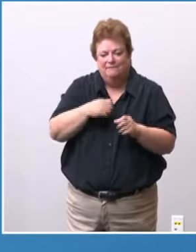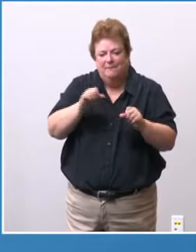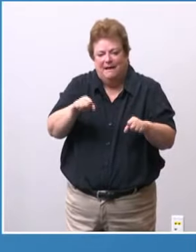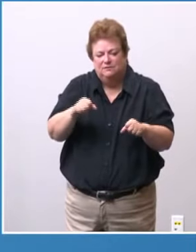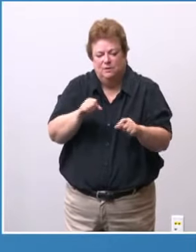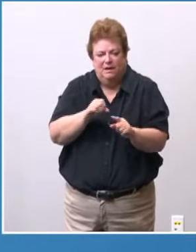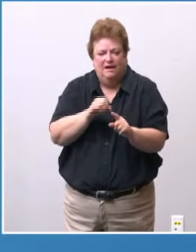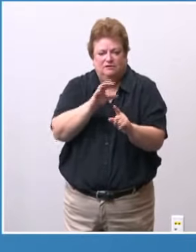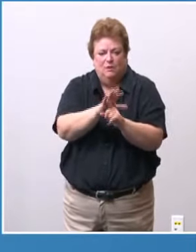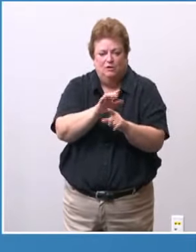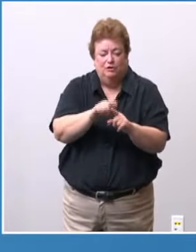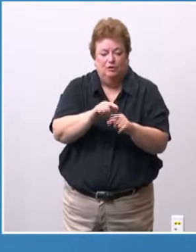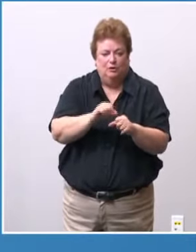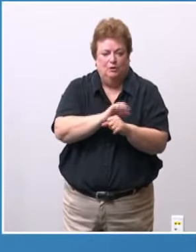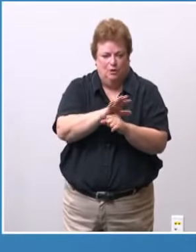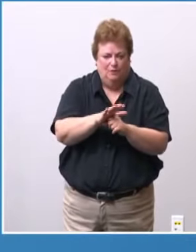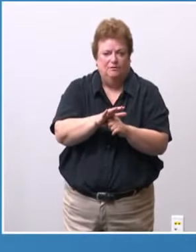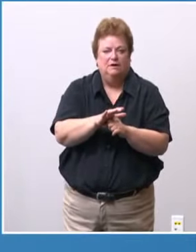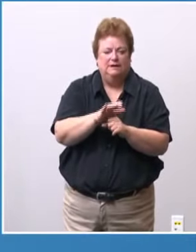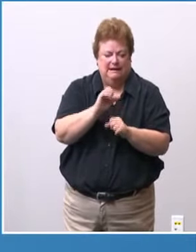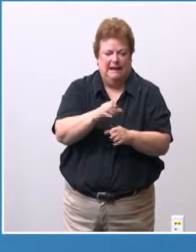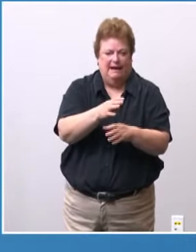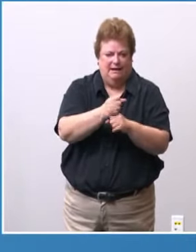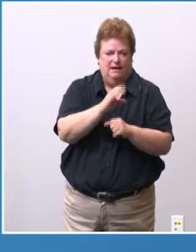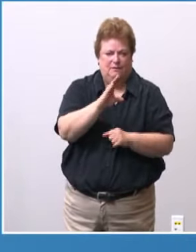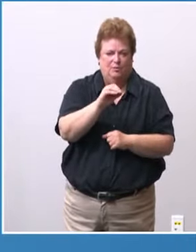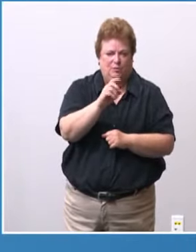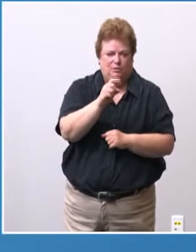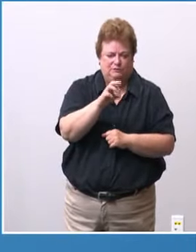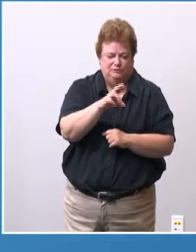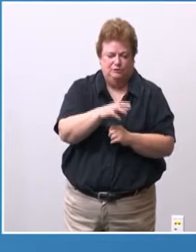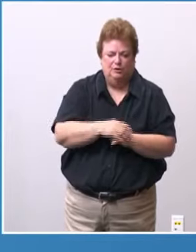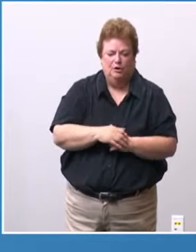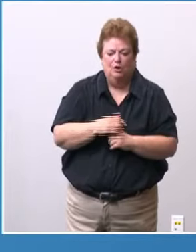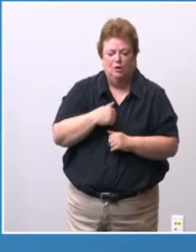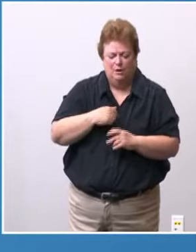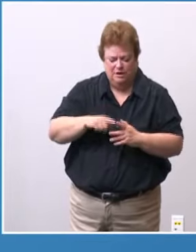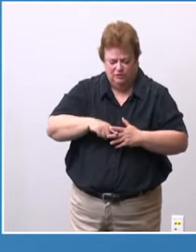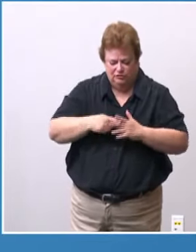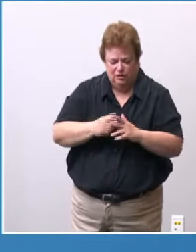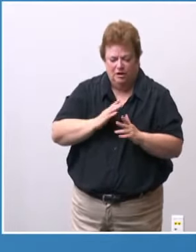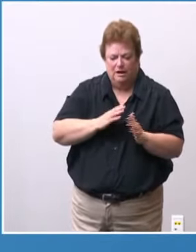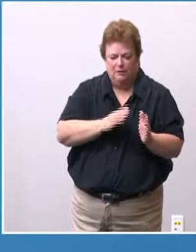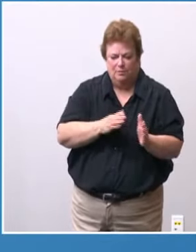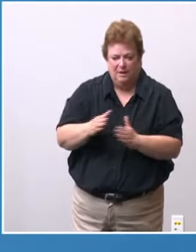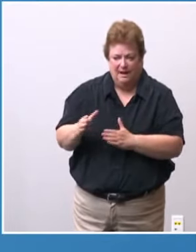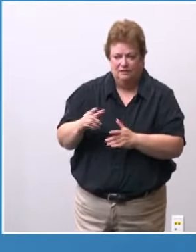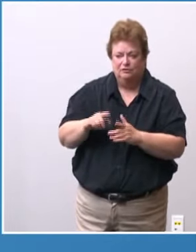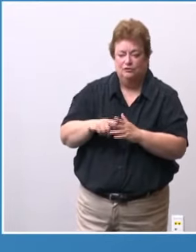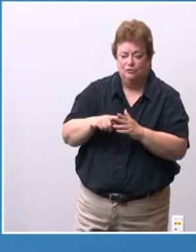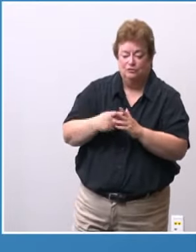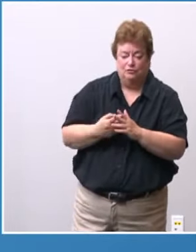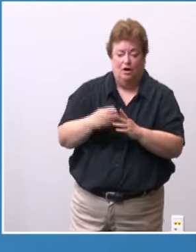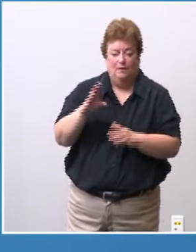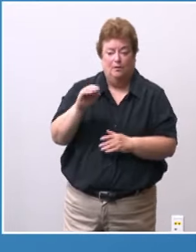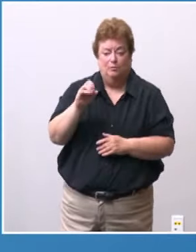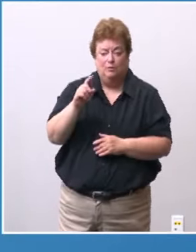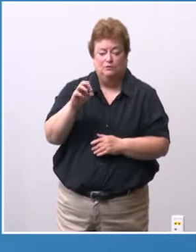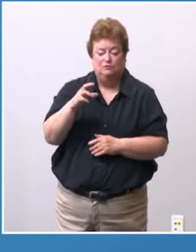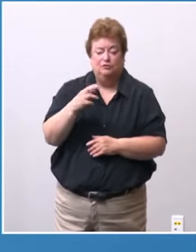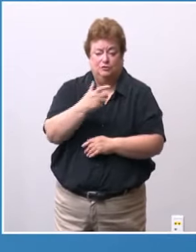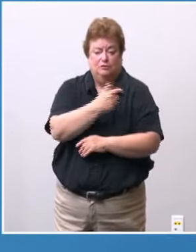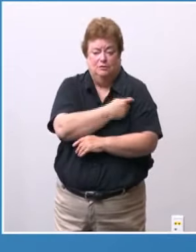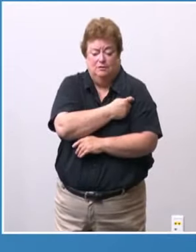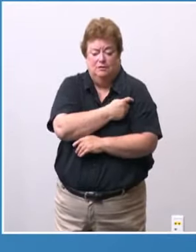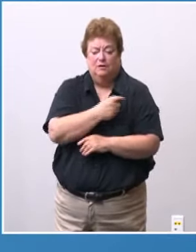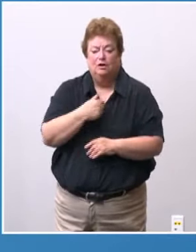to COVID-19. We immediately put our plans into action so we could start booster dose clinics.